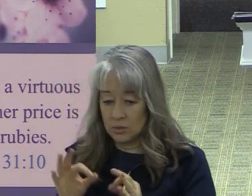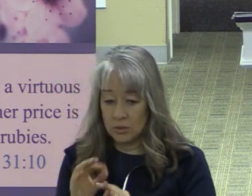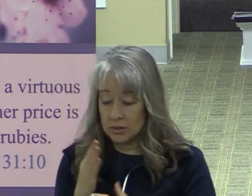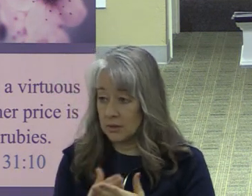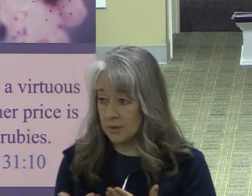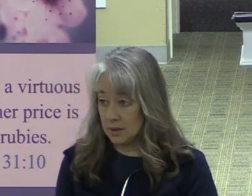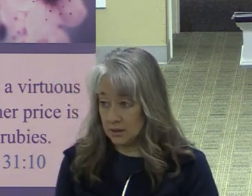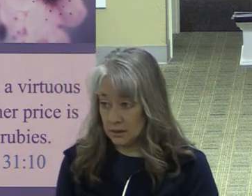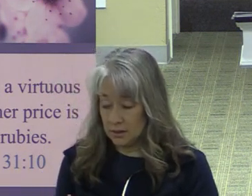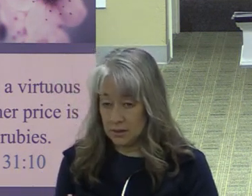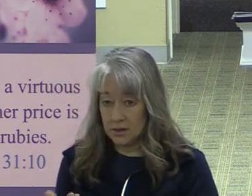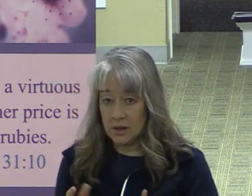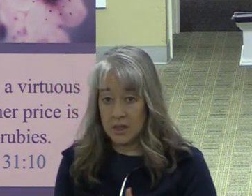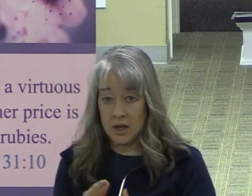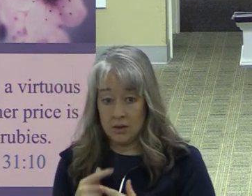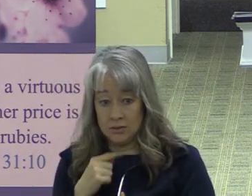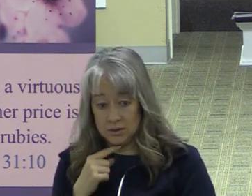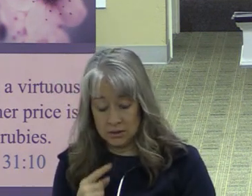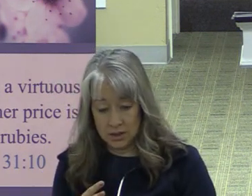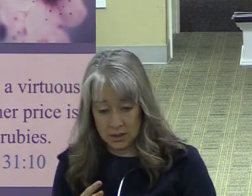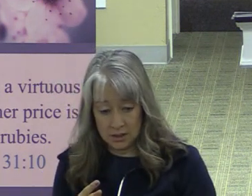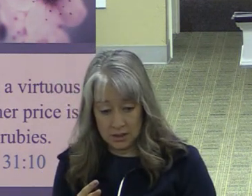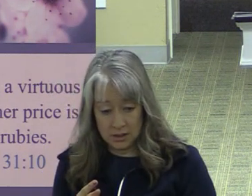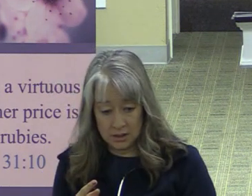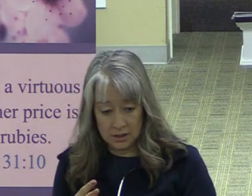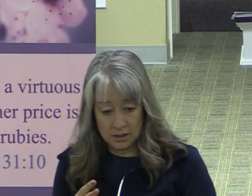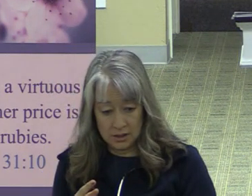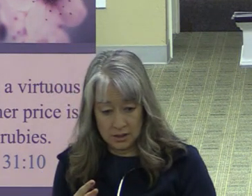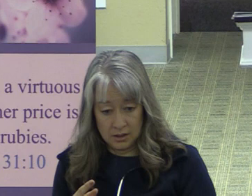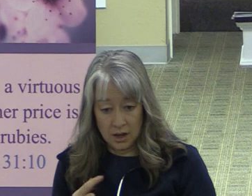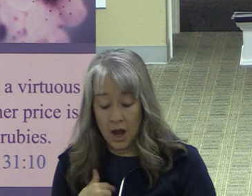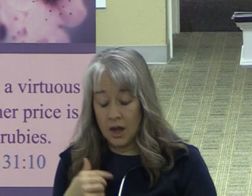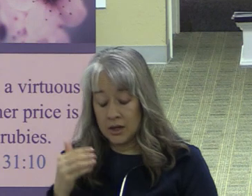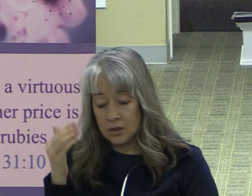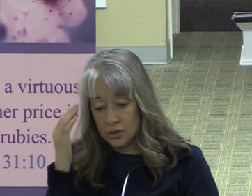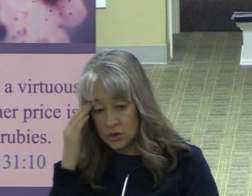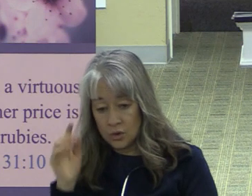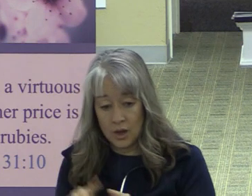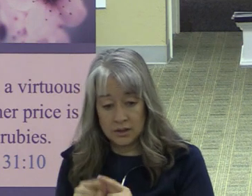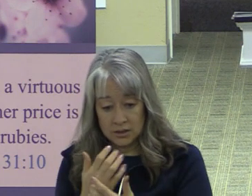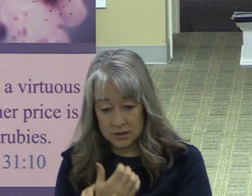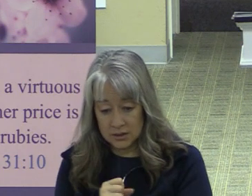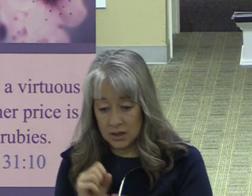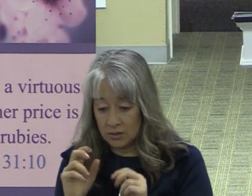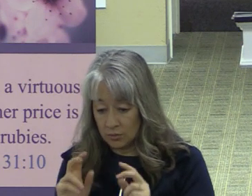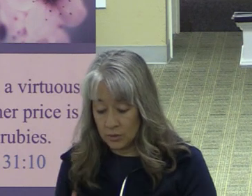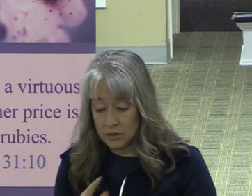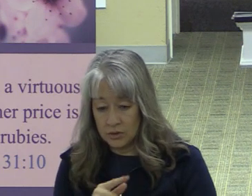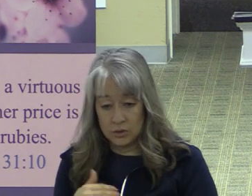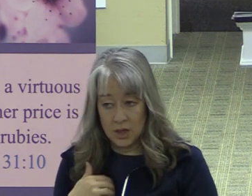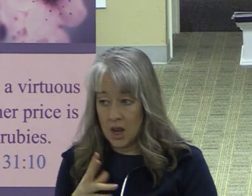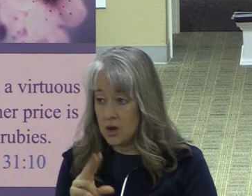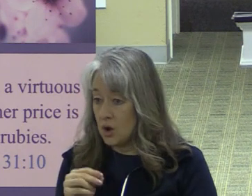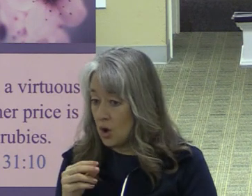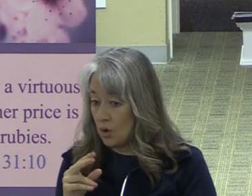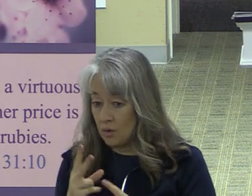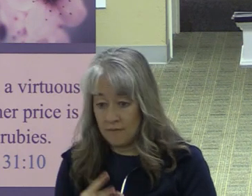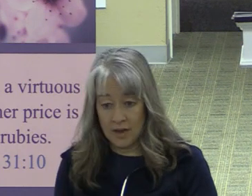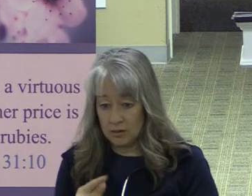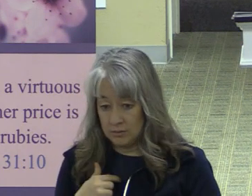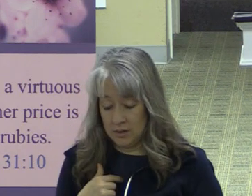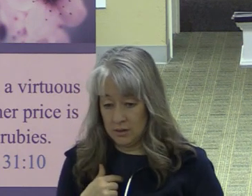worth something?" And then I would say, I knew as a saved person, those had no value to